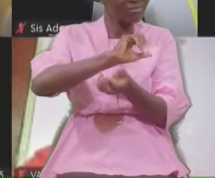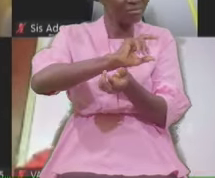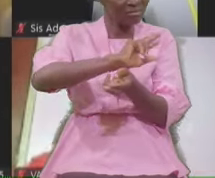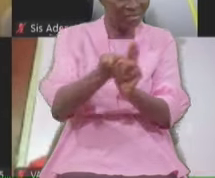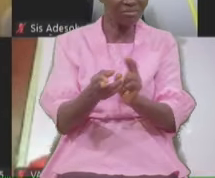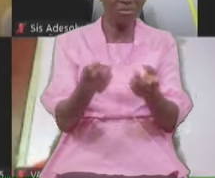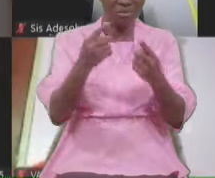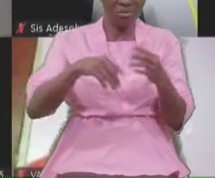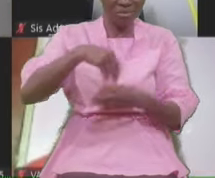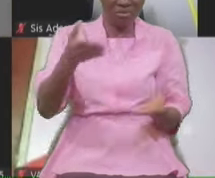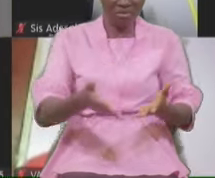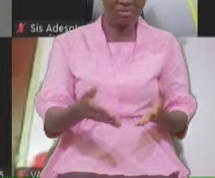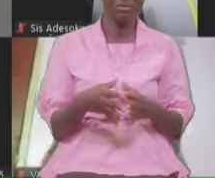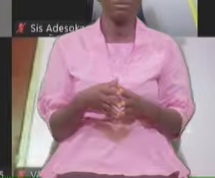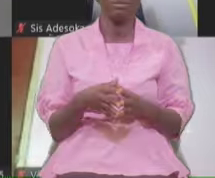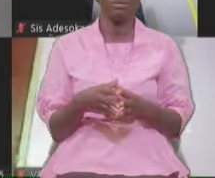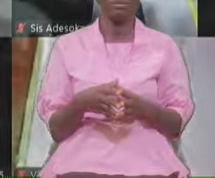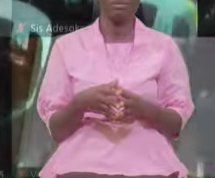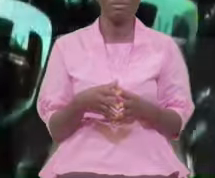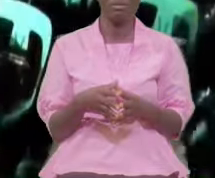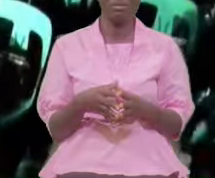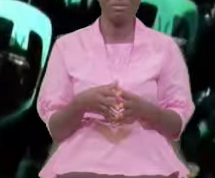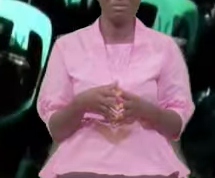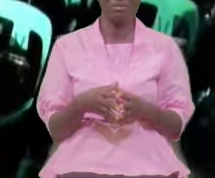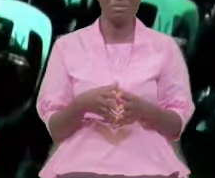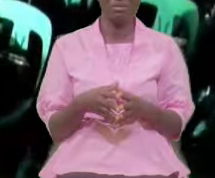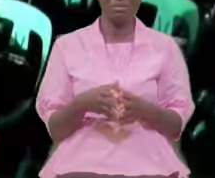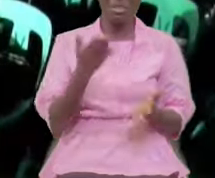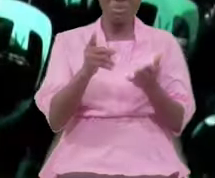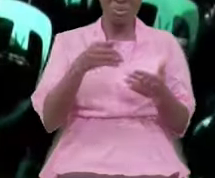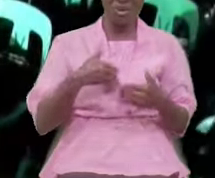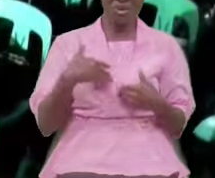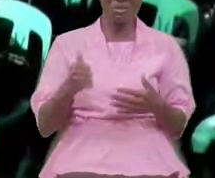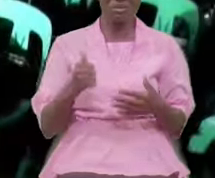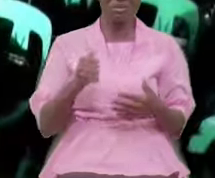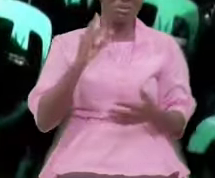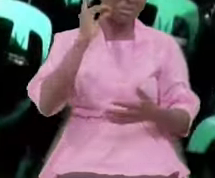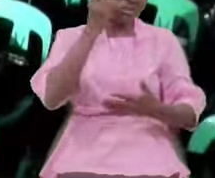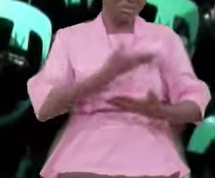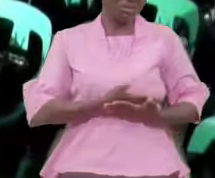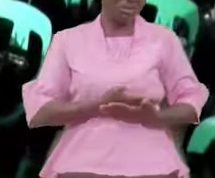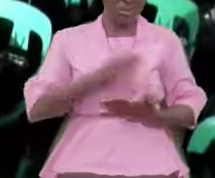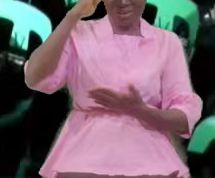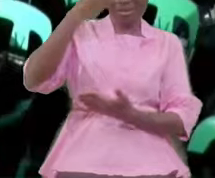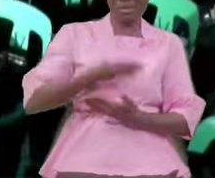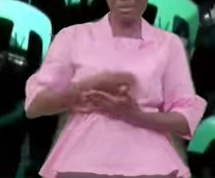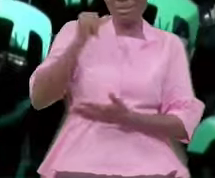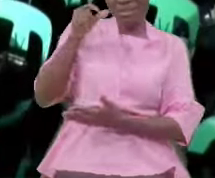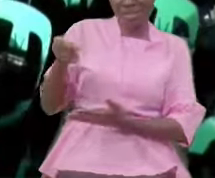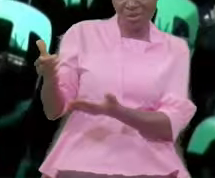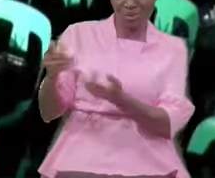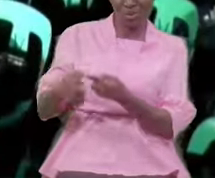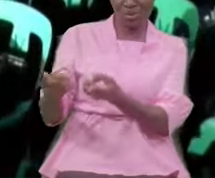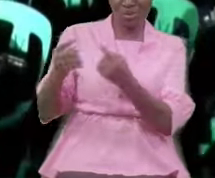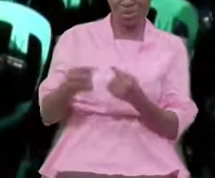si you brought his son you brought a daughter she wants to come he wants to come shy come along